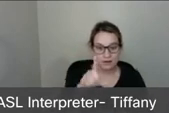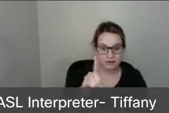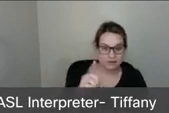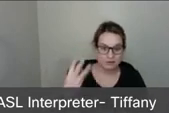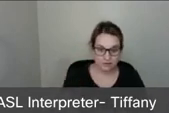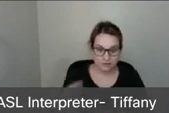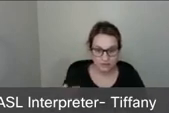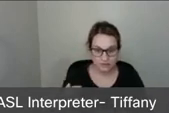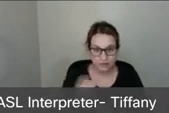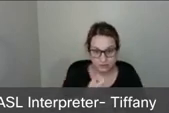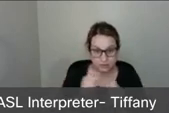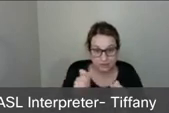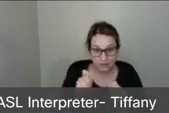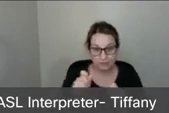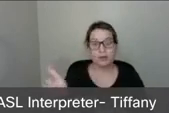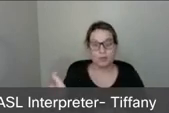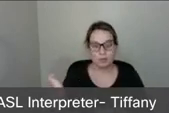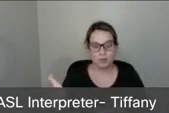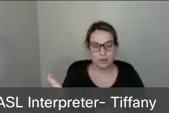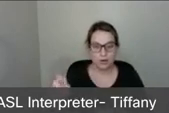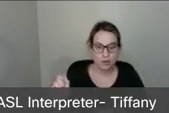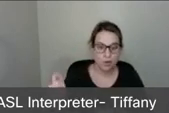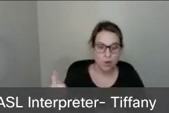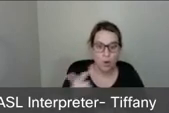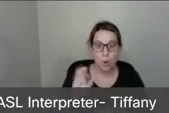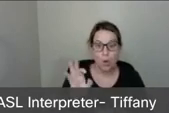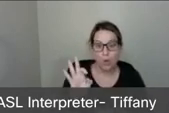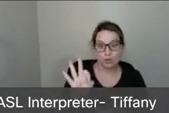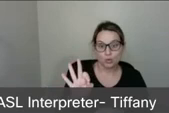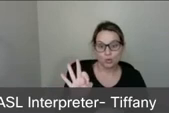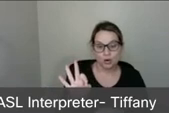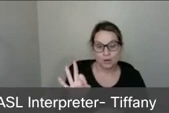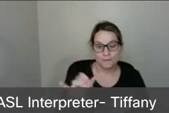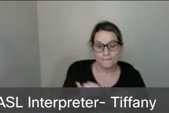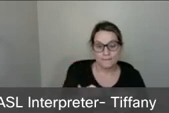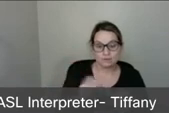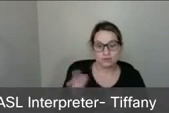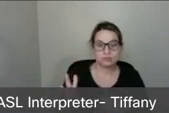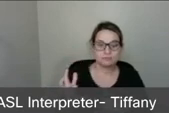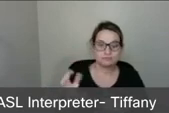is safely Republican in all 9 measured elections.